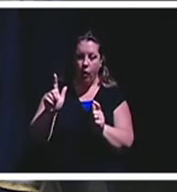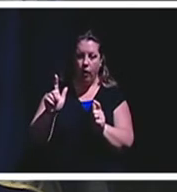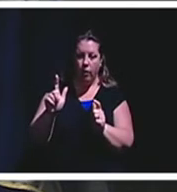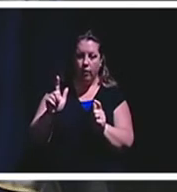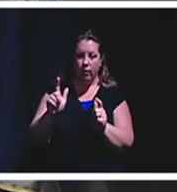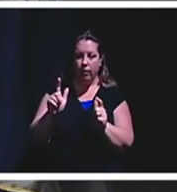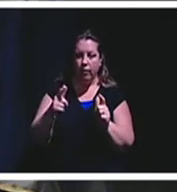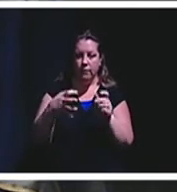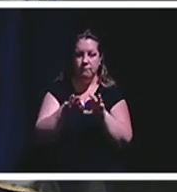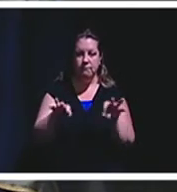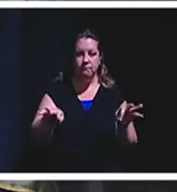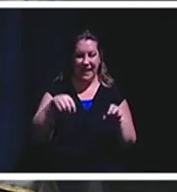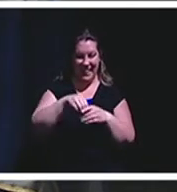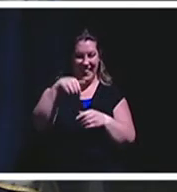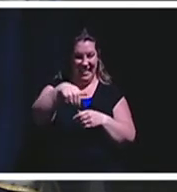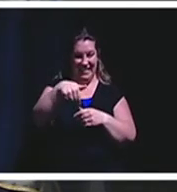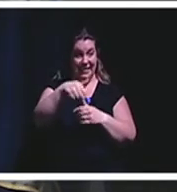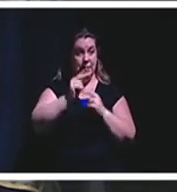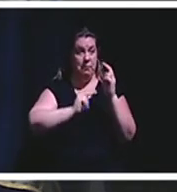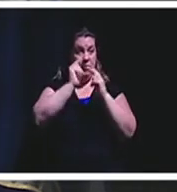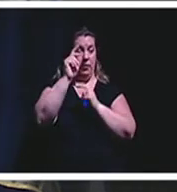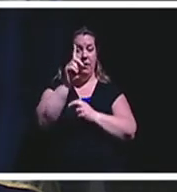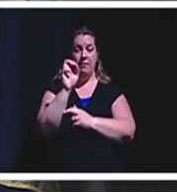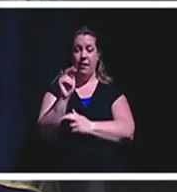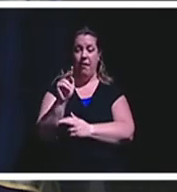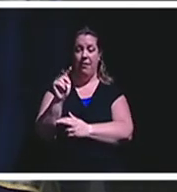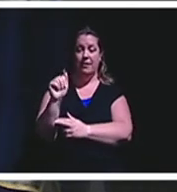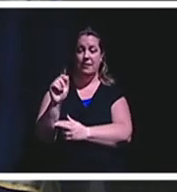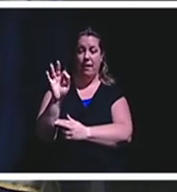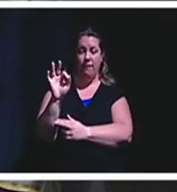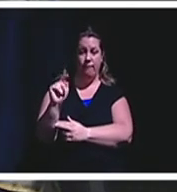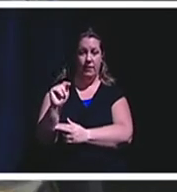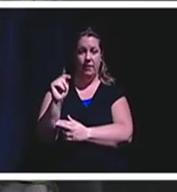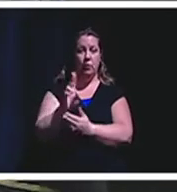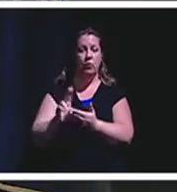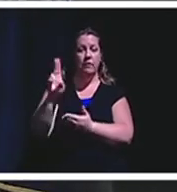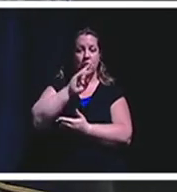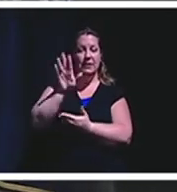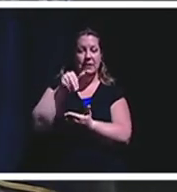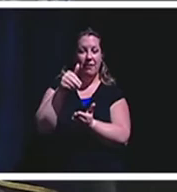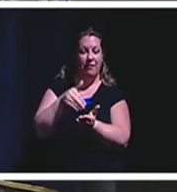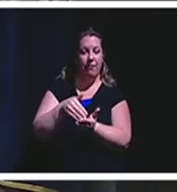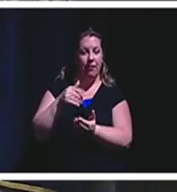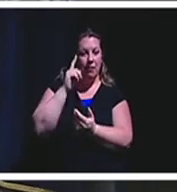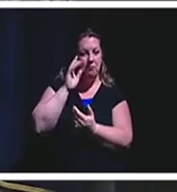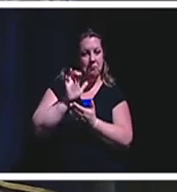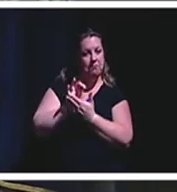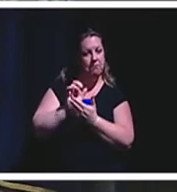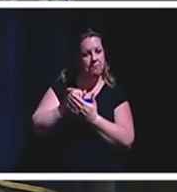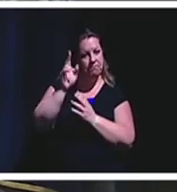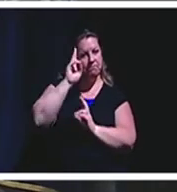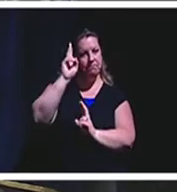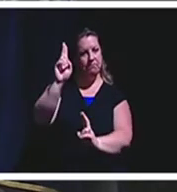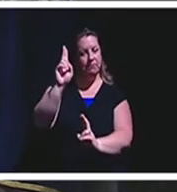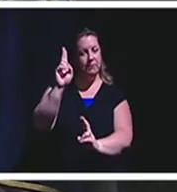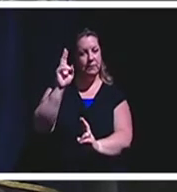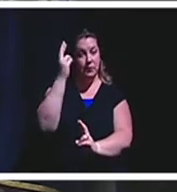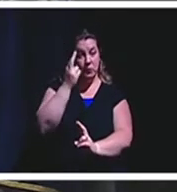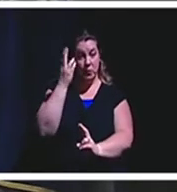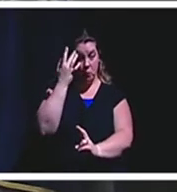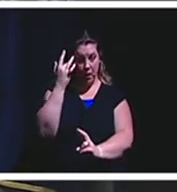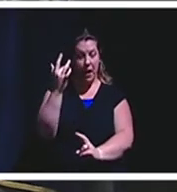Taft University Center. And I think it's recognition of the fact that